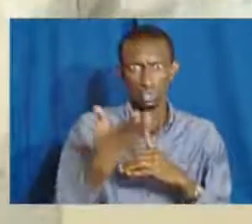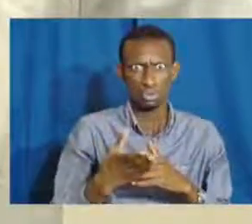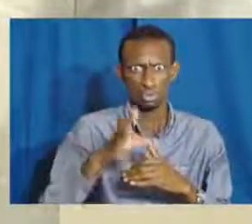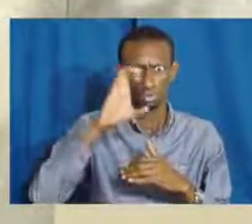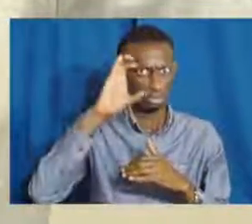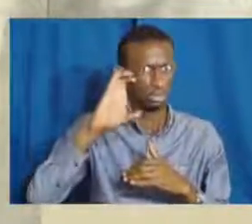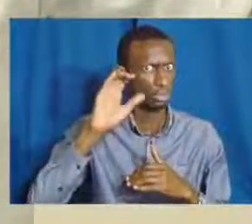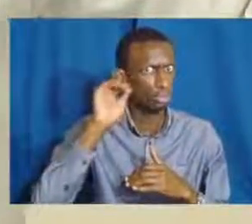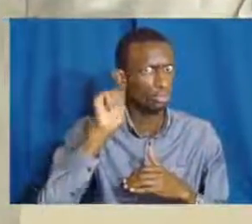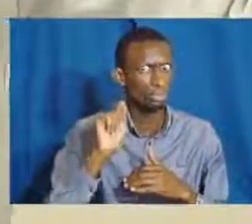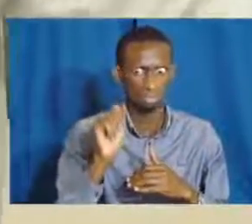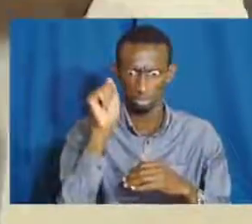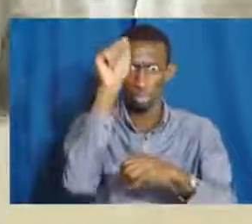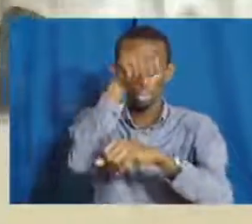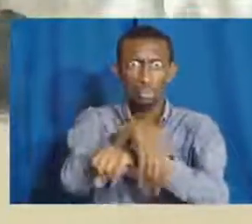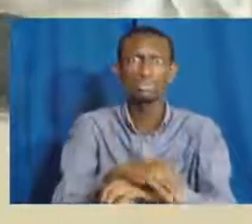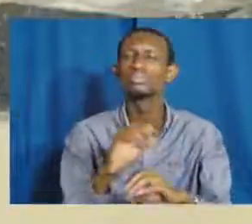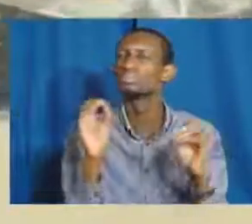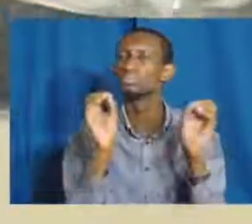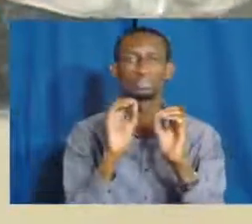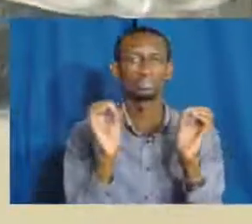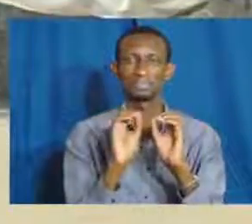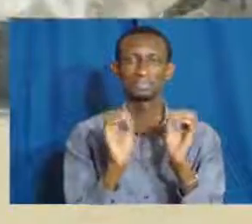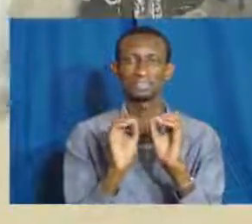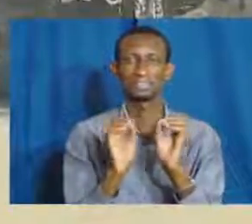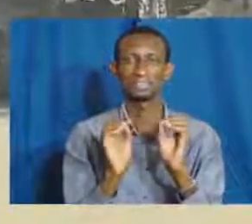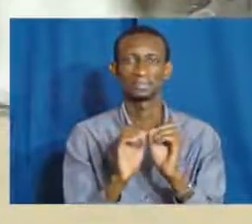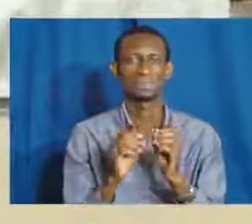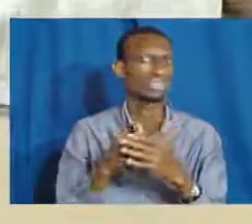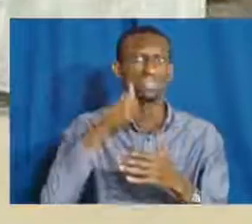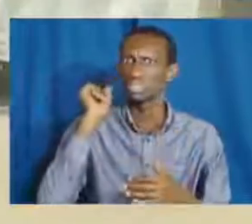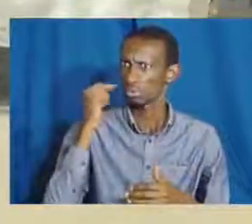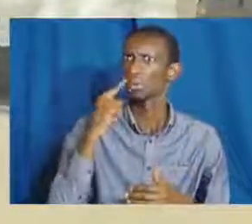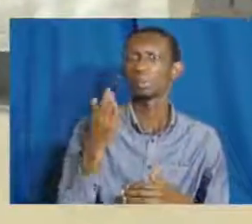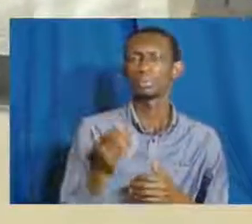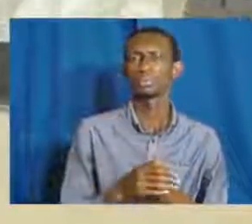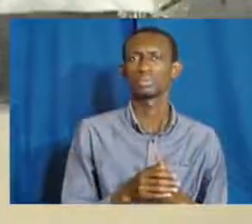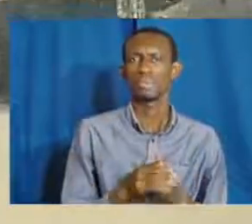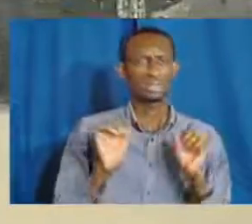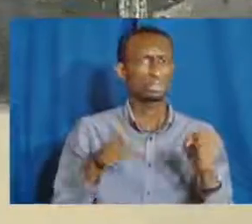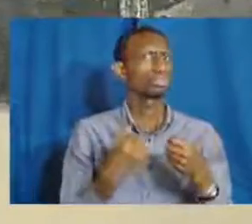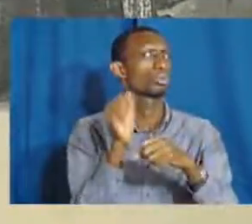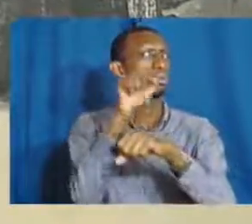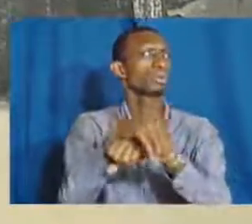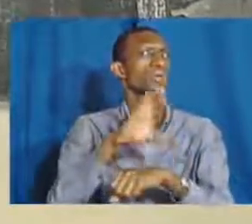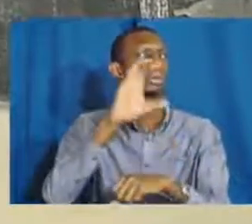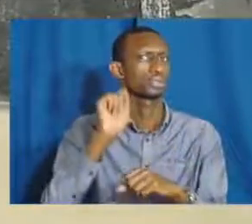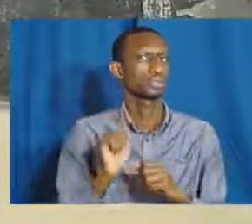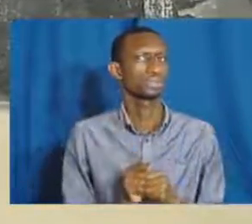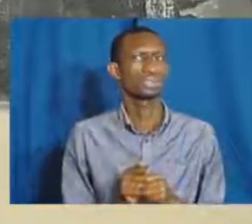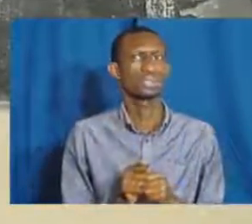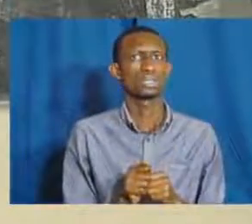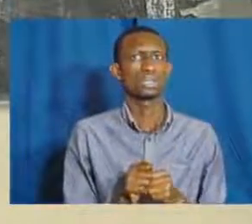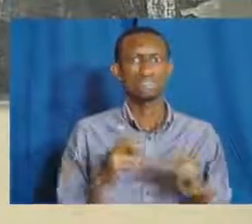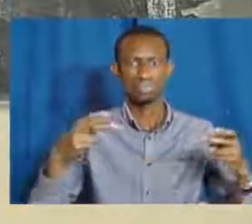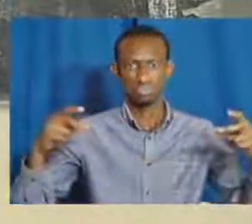it doesn't go beyond caesium. We looked at that one also yesterday. So it doesn't go beyond caesium. So other elements could not fit in